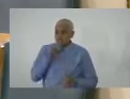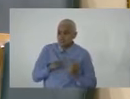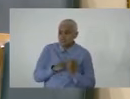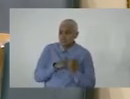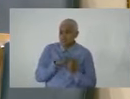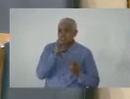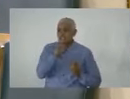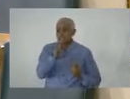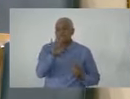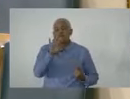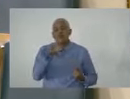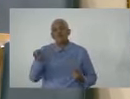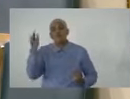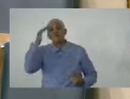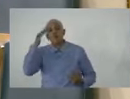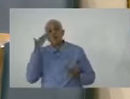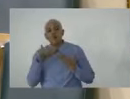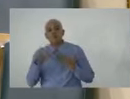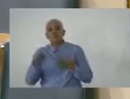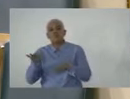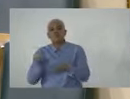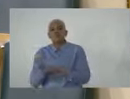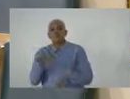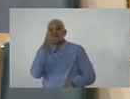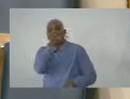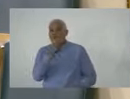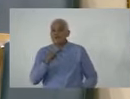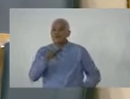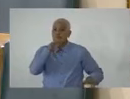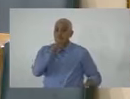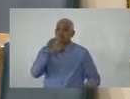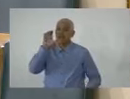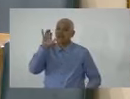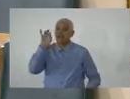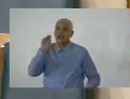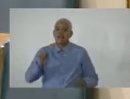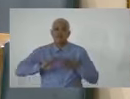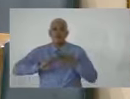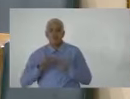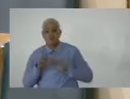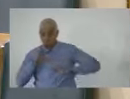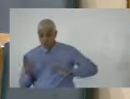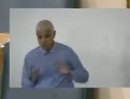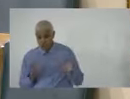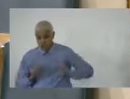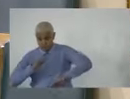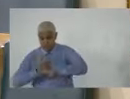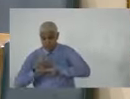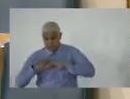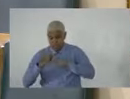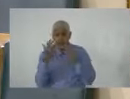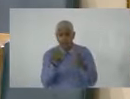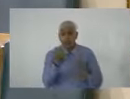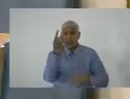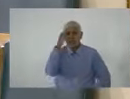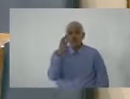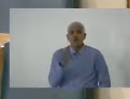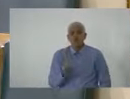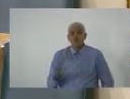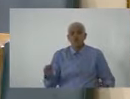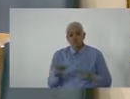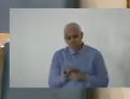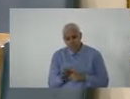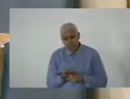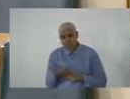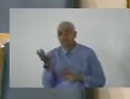assisted. Yes, Floyd Green would have opened the field. And arrangements were made for resource